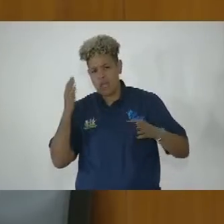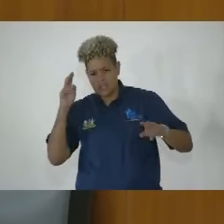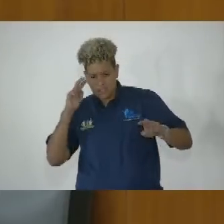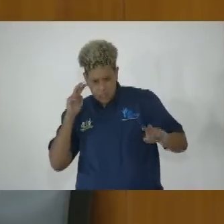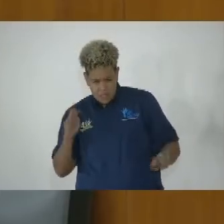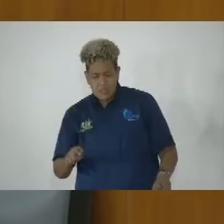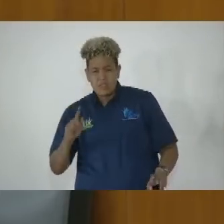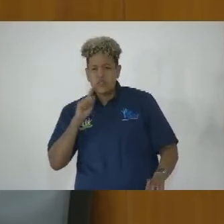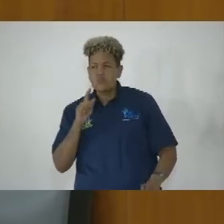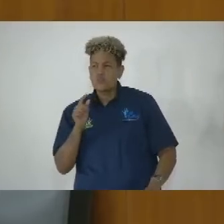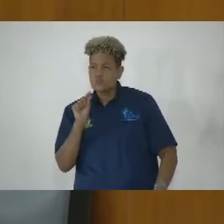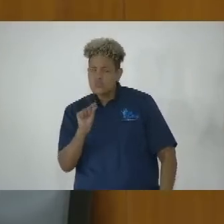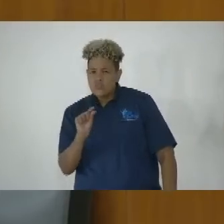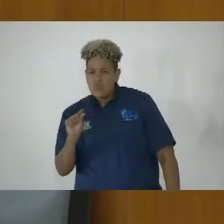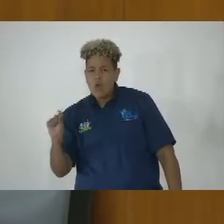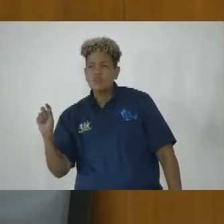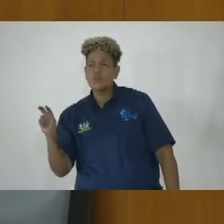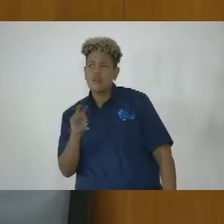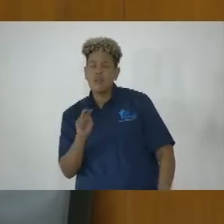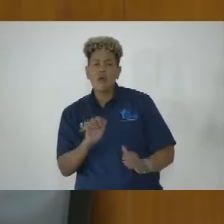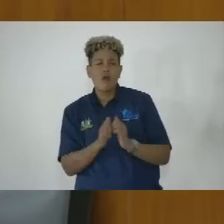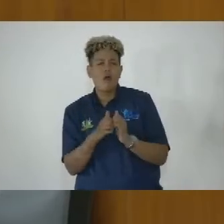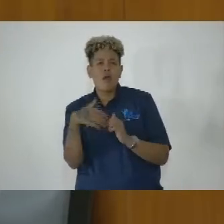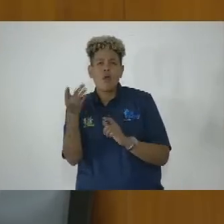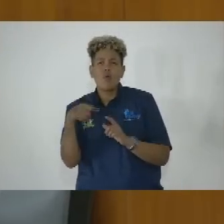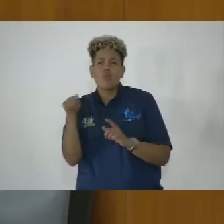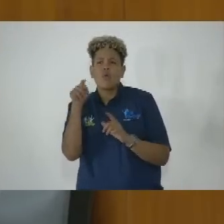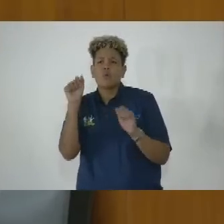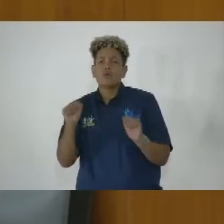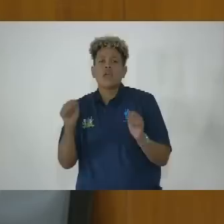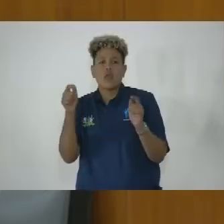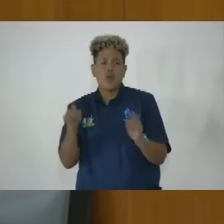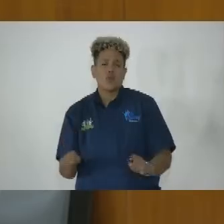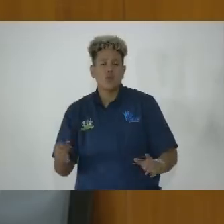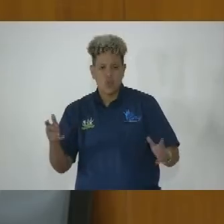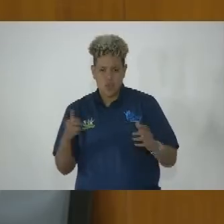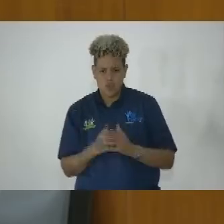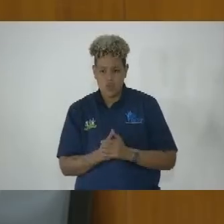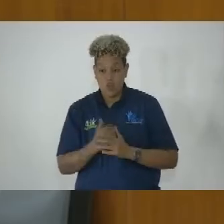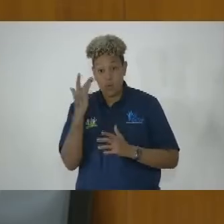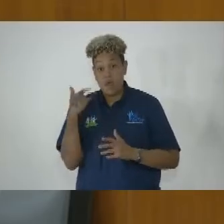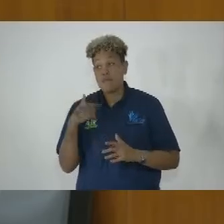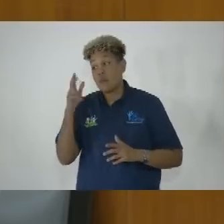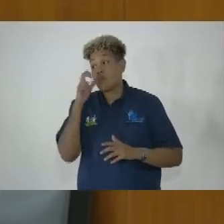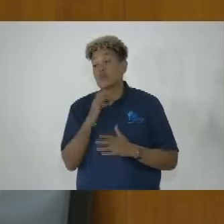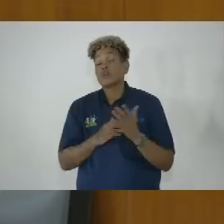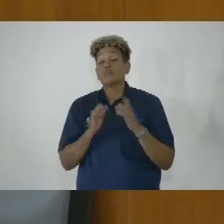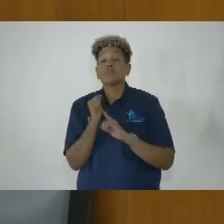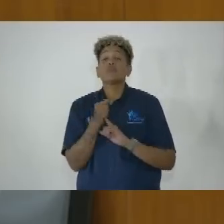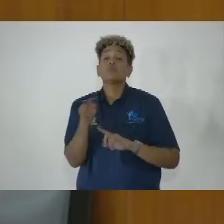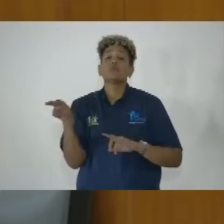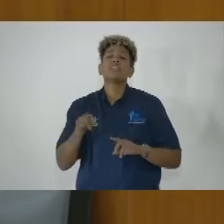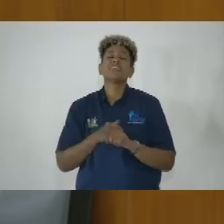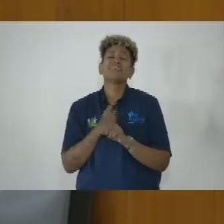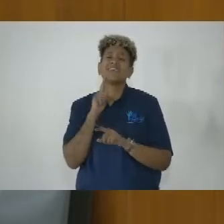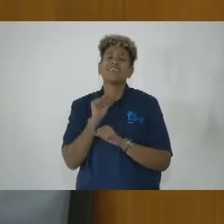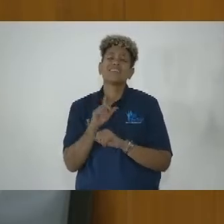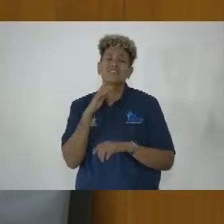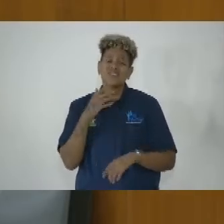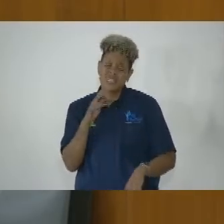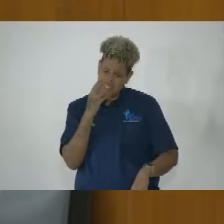to the subtleties of how those can occur. Because I've heard of some circumstances that are very